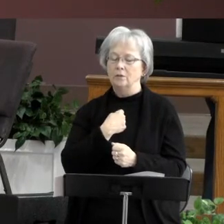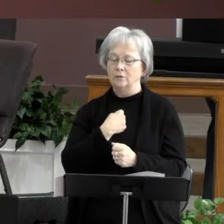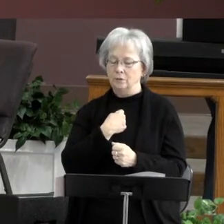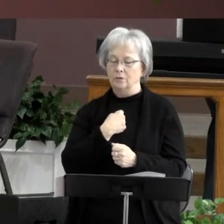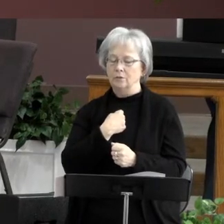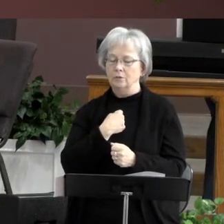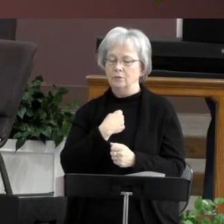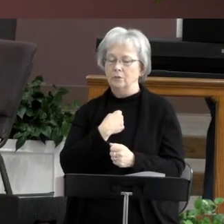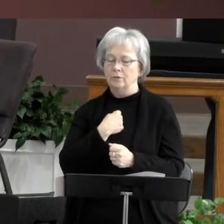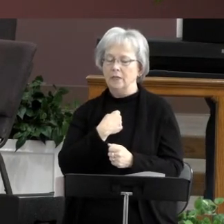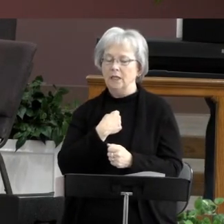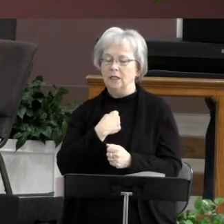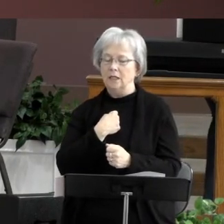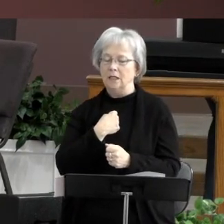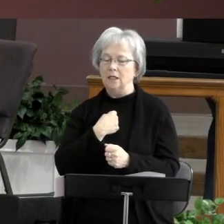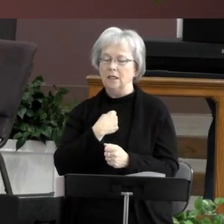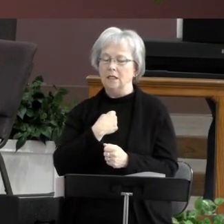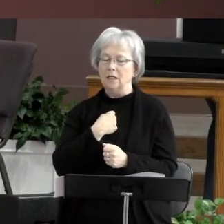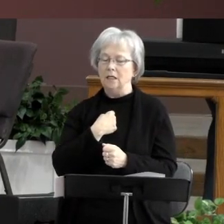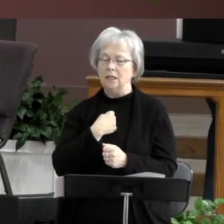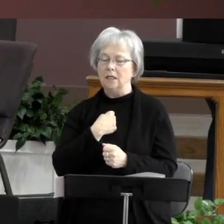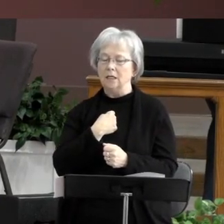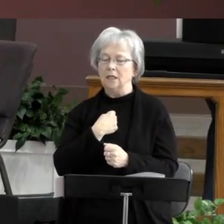unto me.